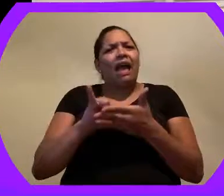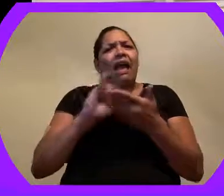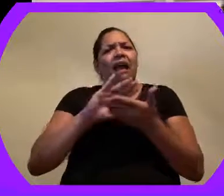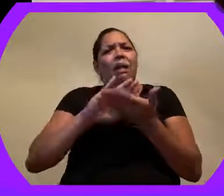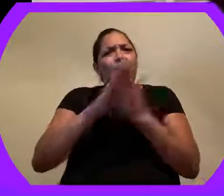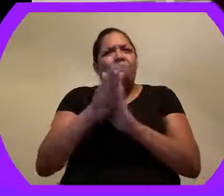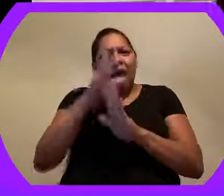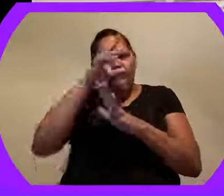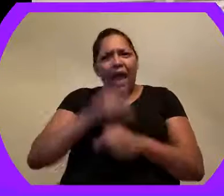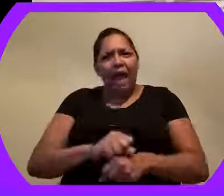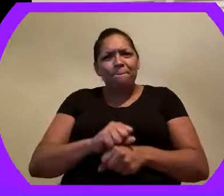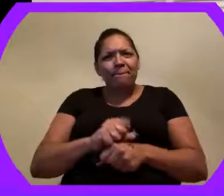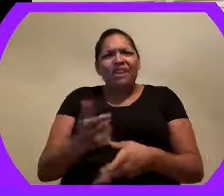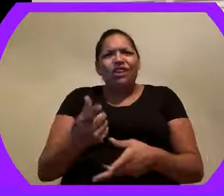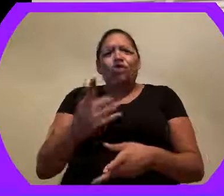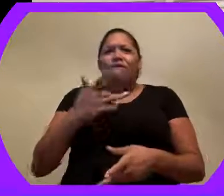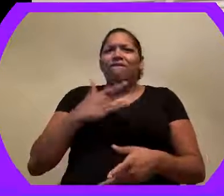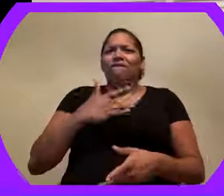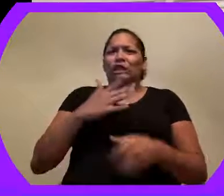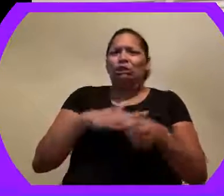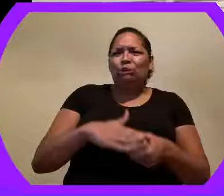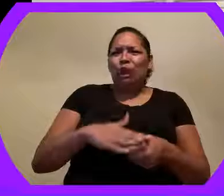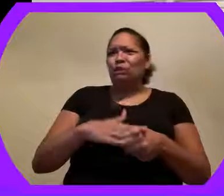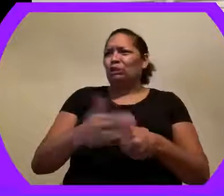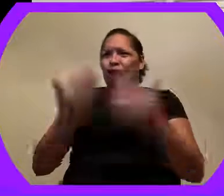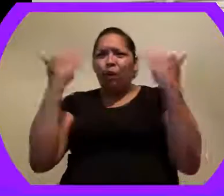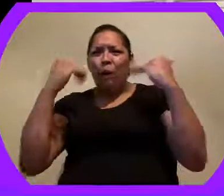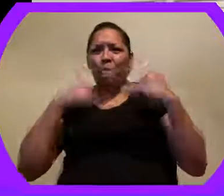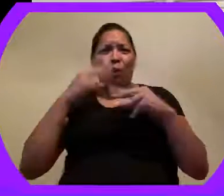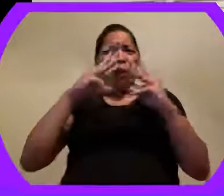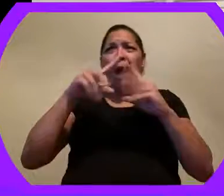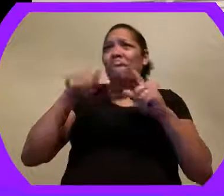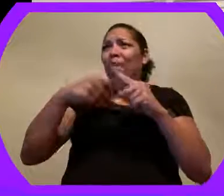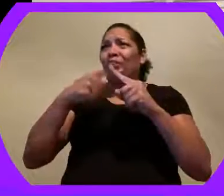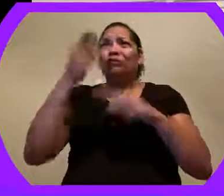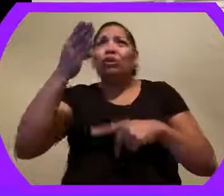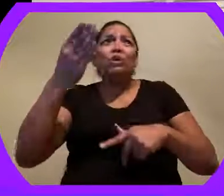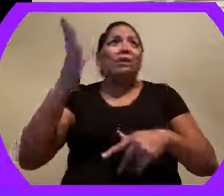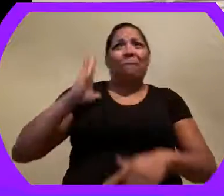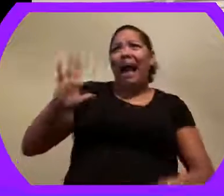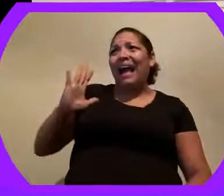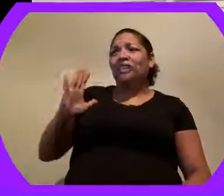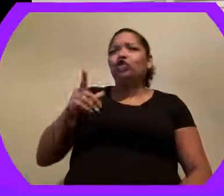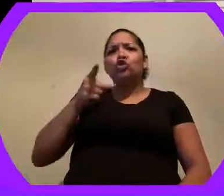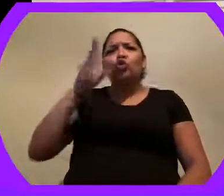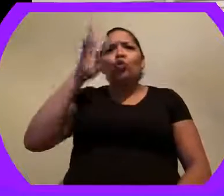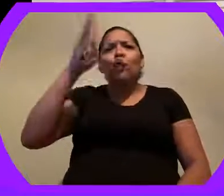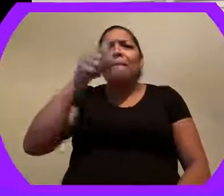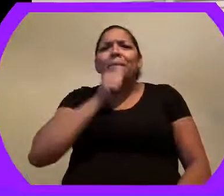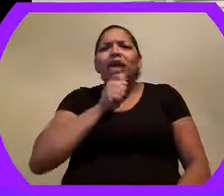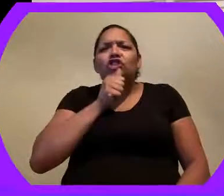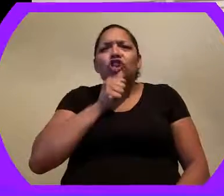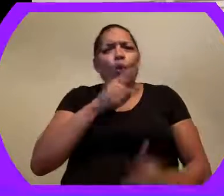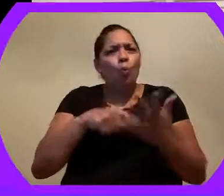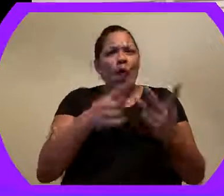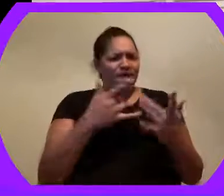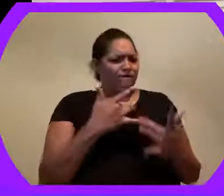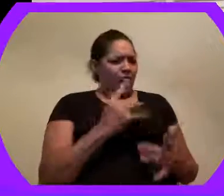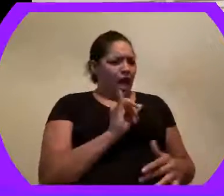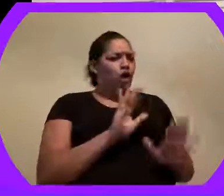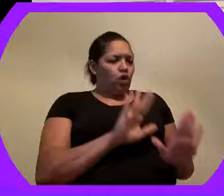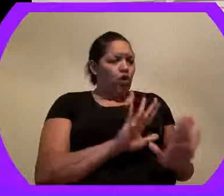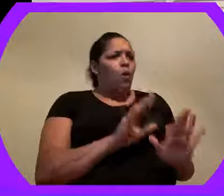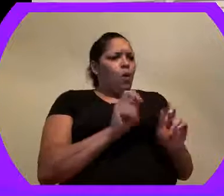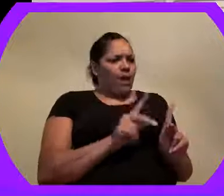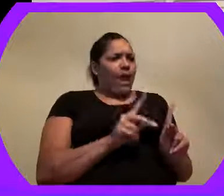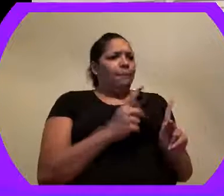in a process of becoming a habit. Like, what are my steps here? I'm feeling stressed. I'm feeling overwhelmed. Am I worried about the future? Am I worried about the past? Can I create